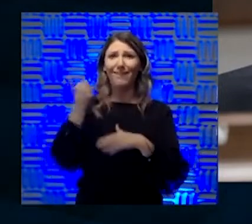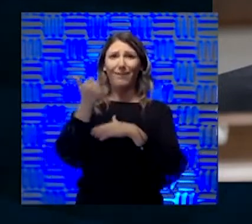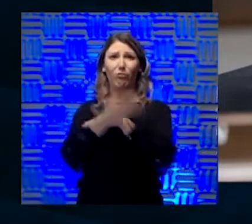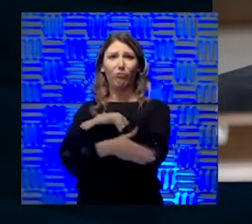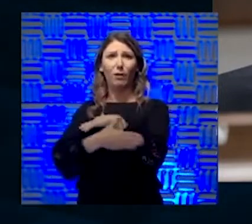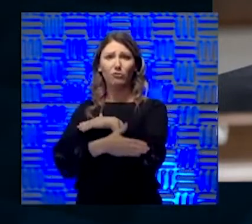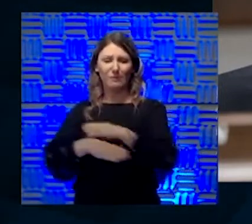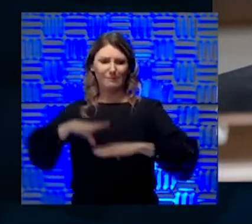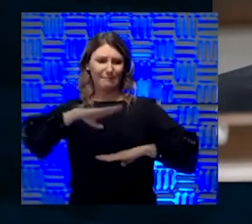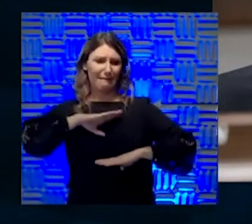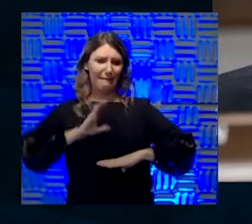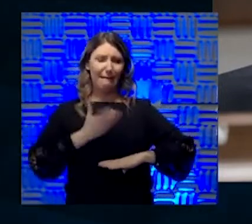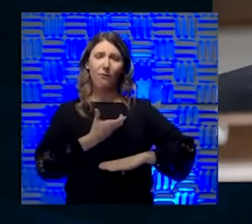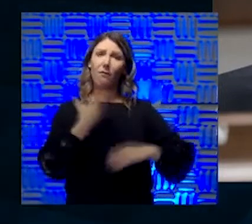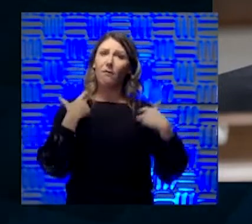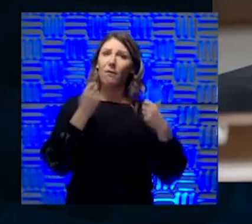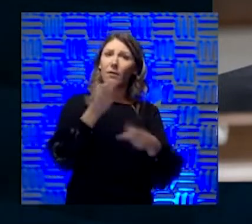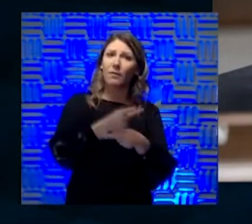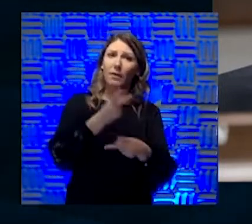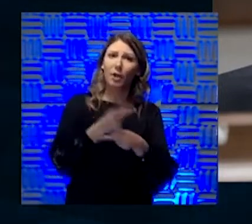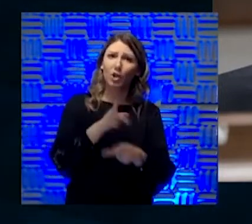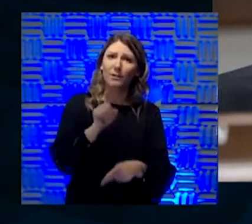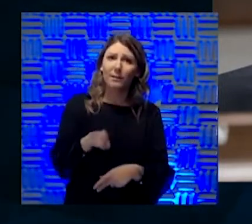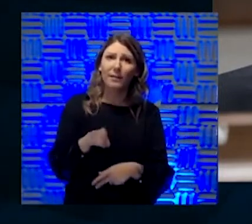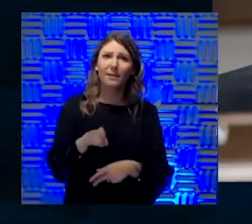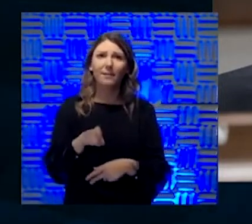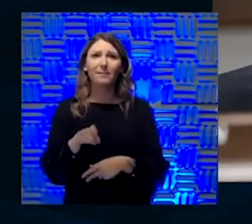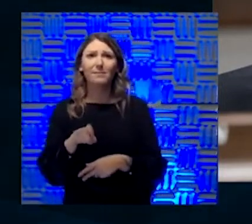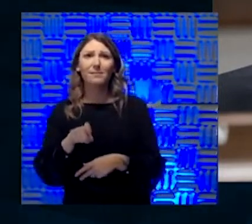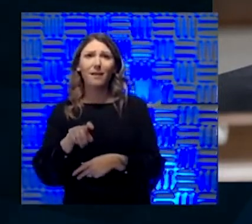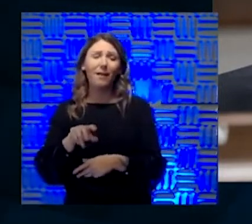to meet our healthcare needs, in pharmaceuticals to